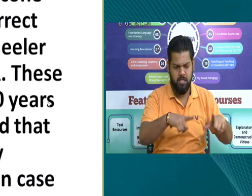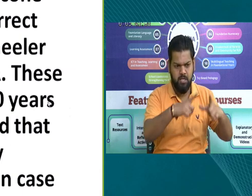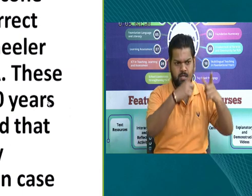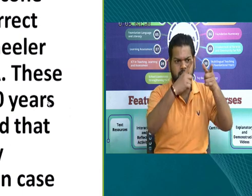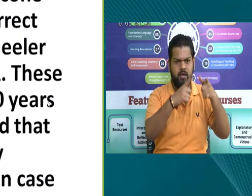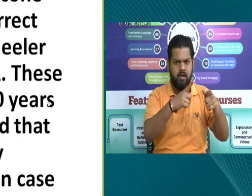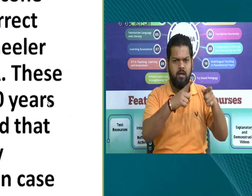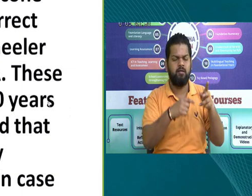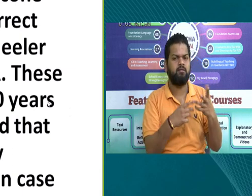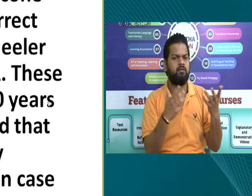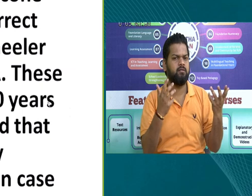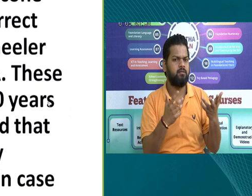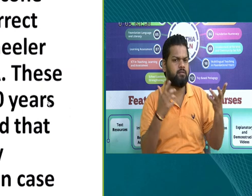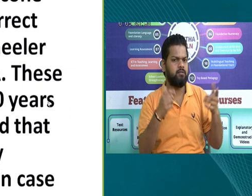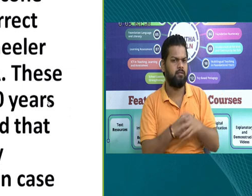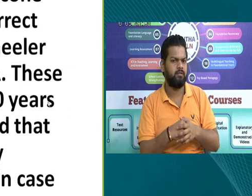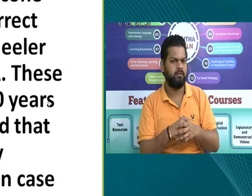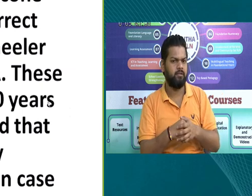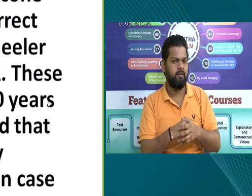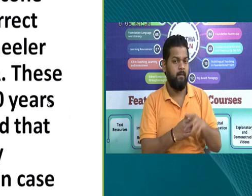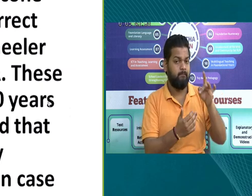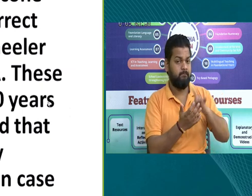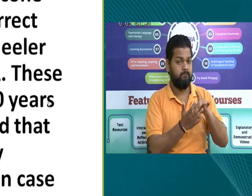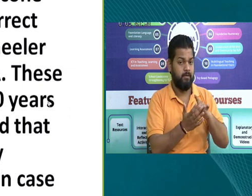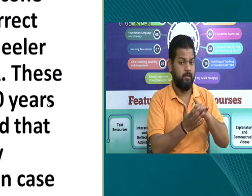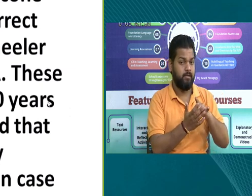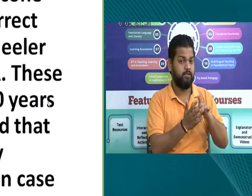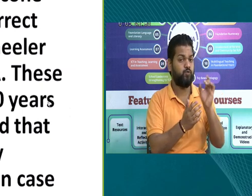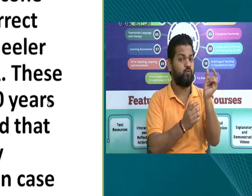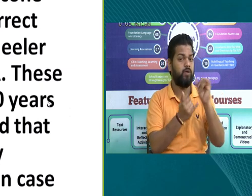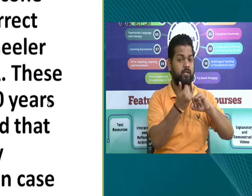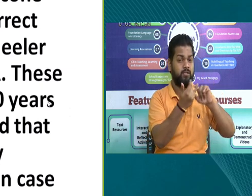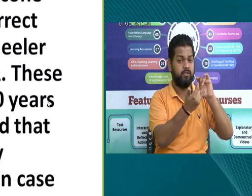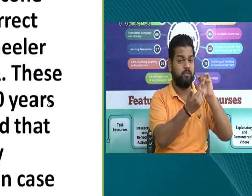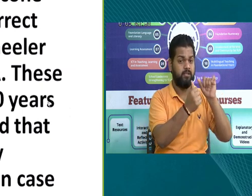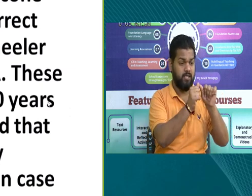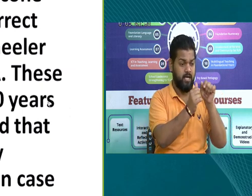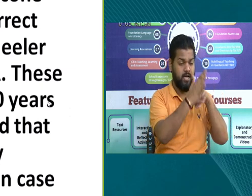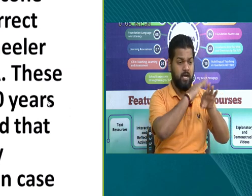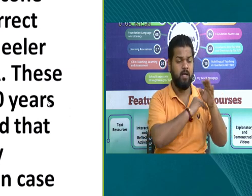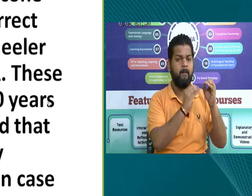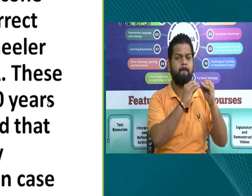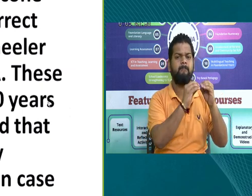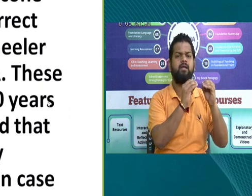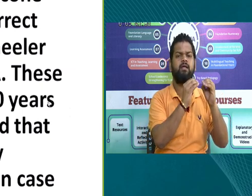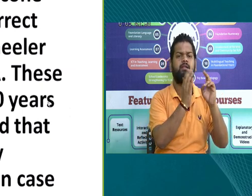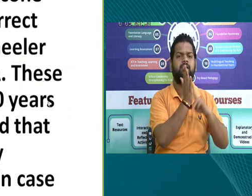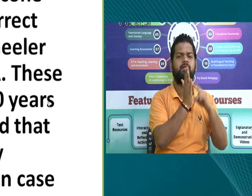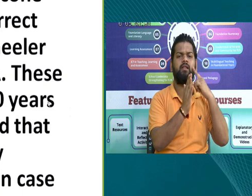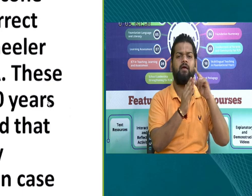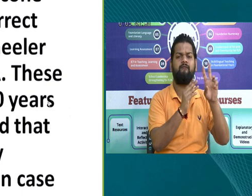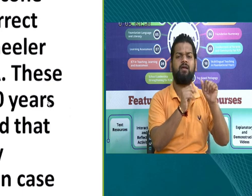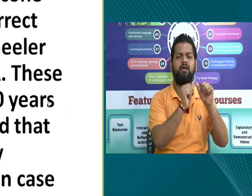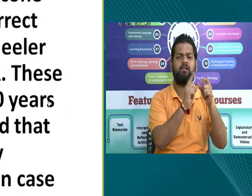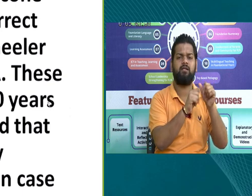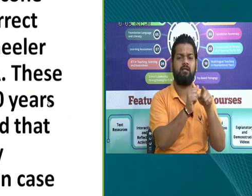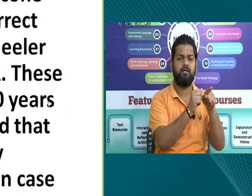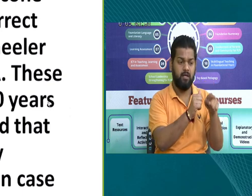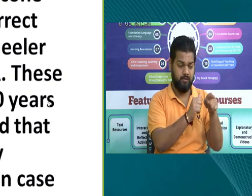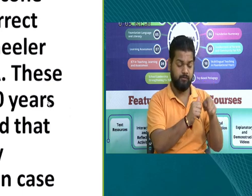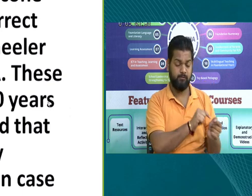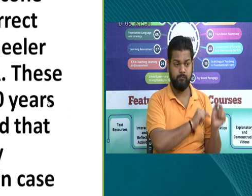Wheeler Peak in Nevada, USA. These trees were over 4,000 years